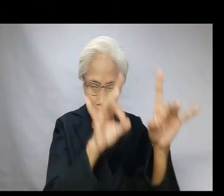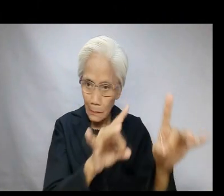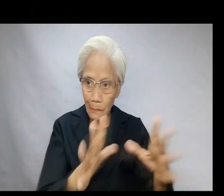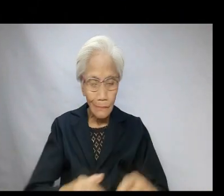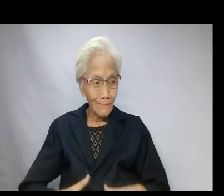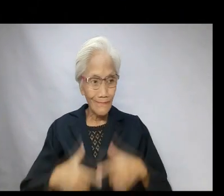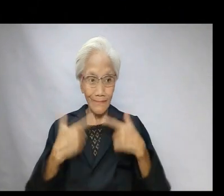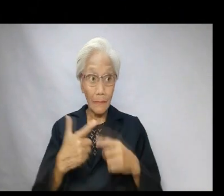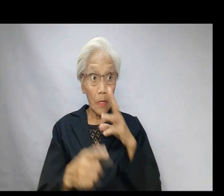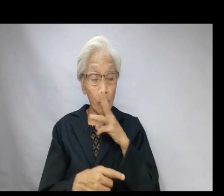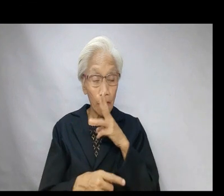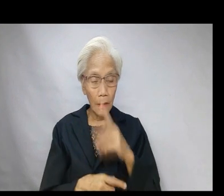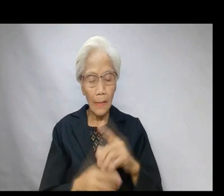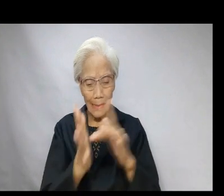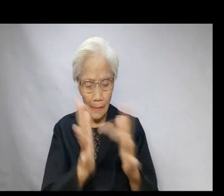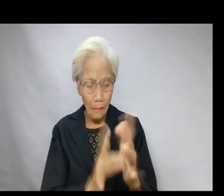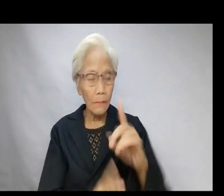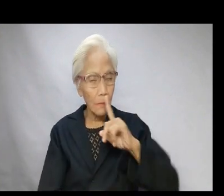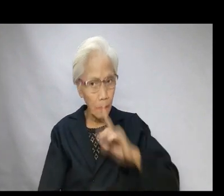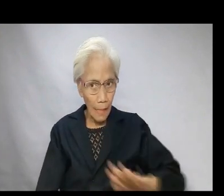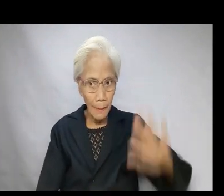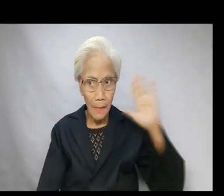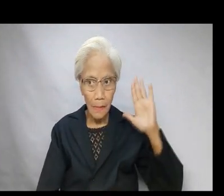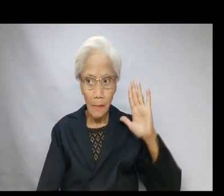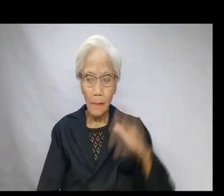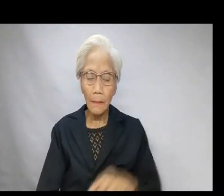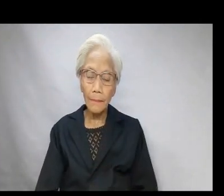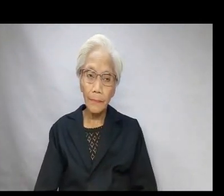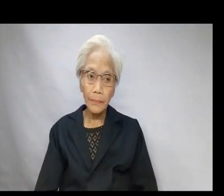dangerous substitutes for the living water that Jesus promises.